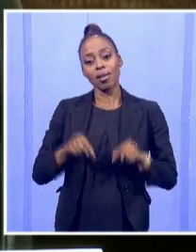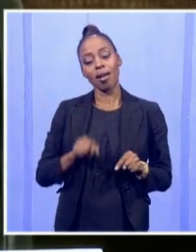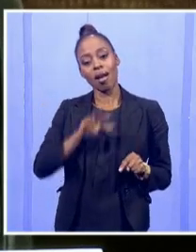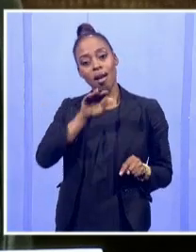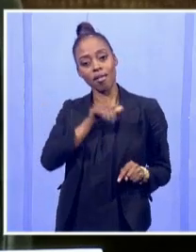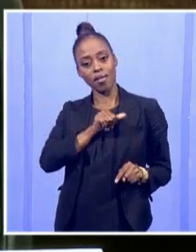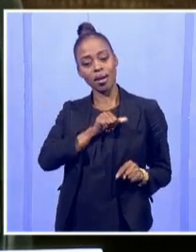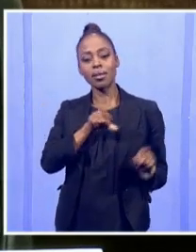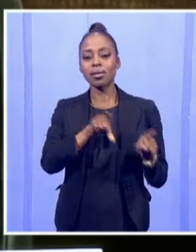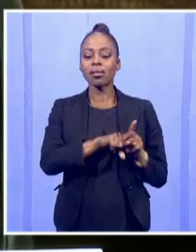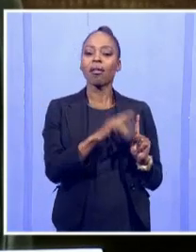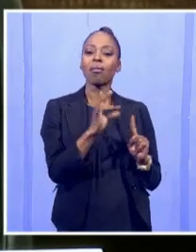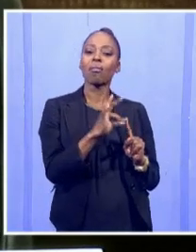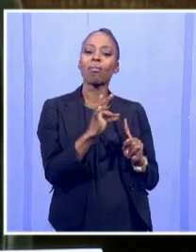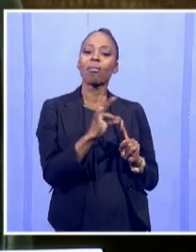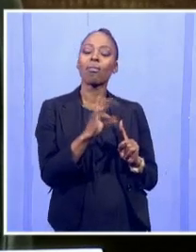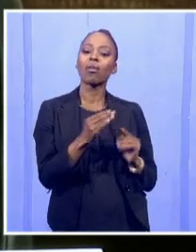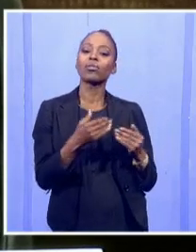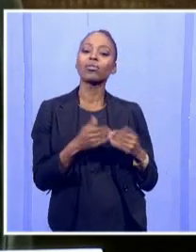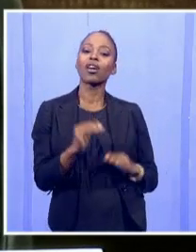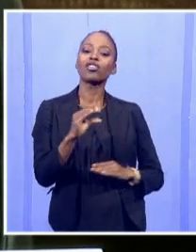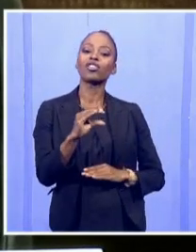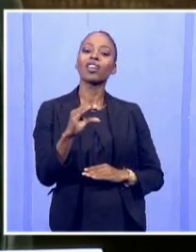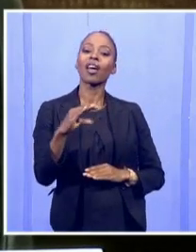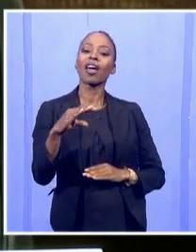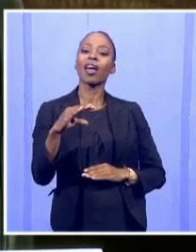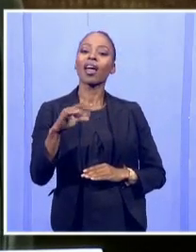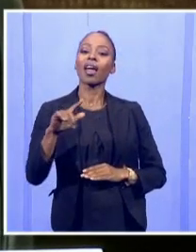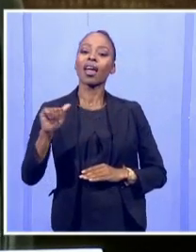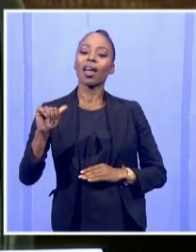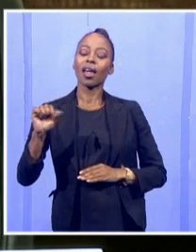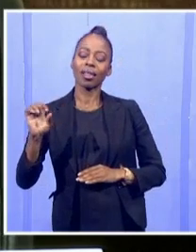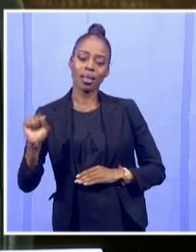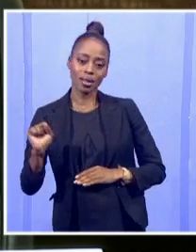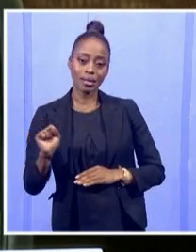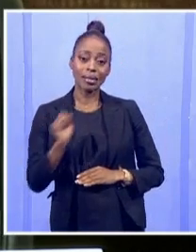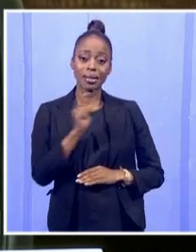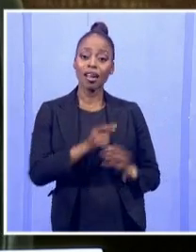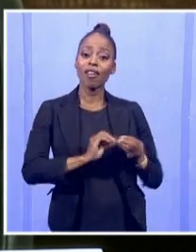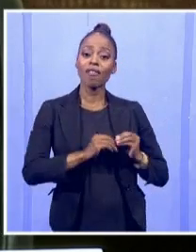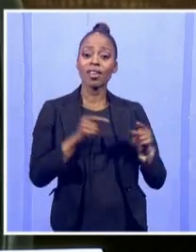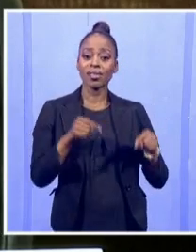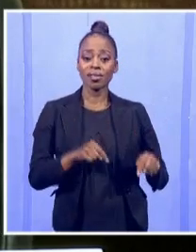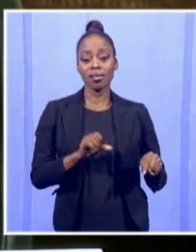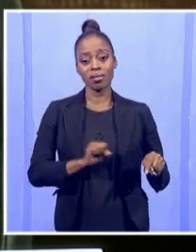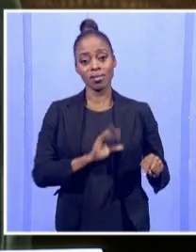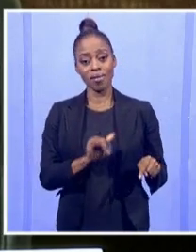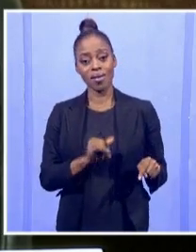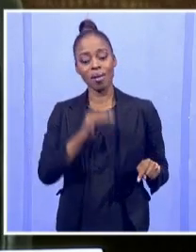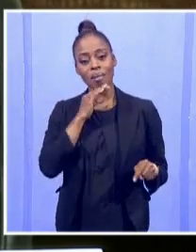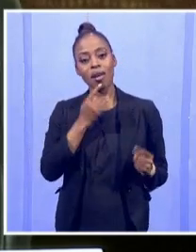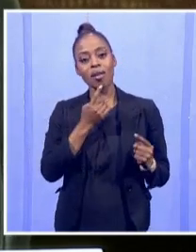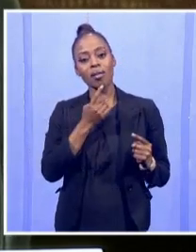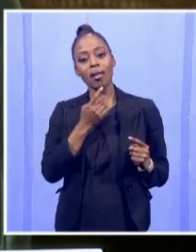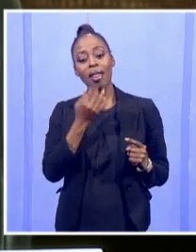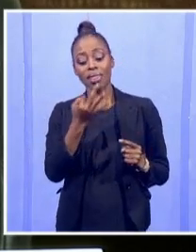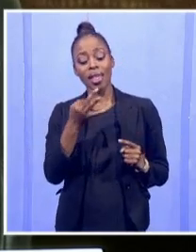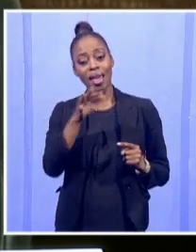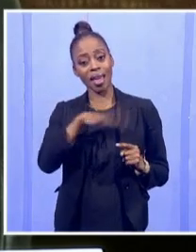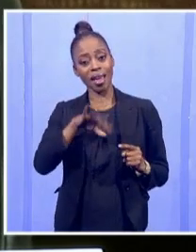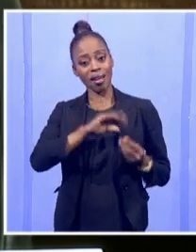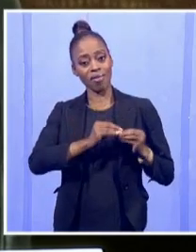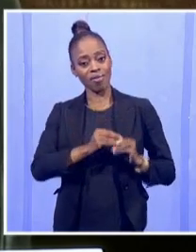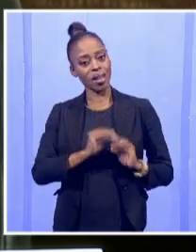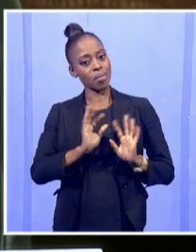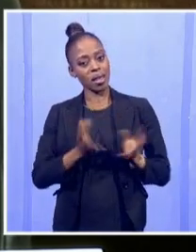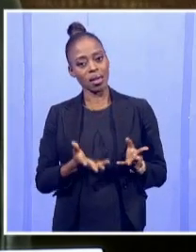Mercedes-Benz rolled out the new C-Class Mercedes, produced locally, one of only 3 places globally where it's